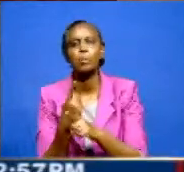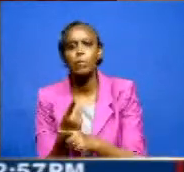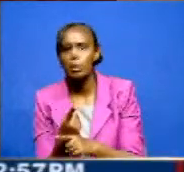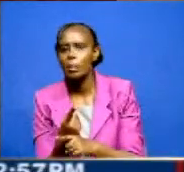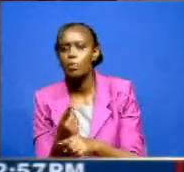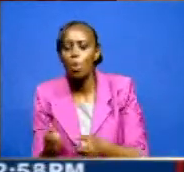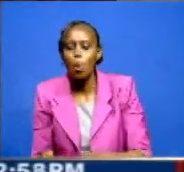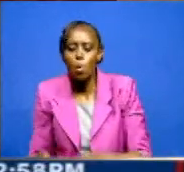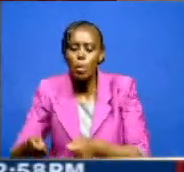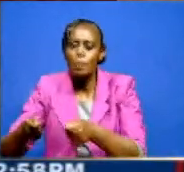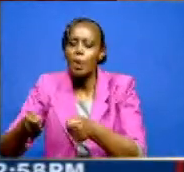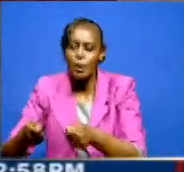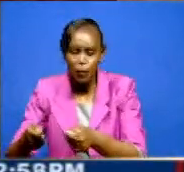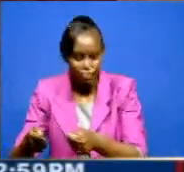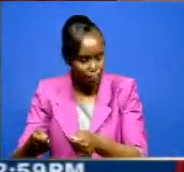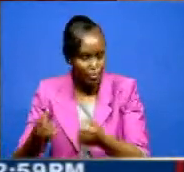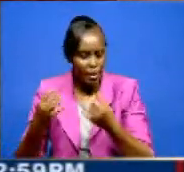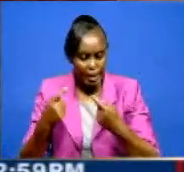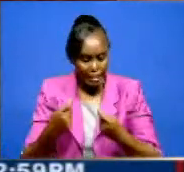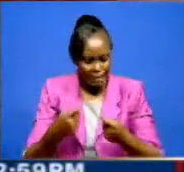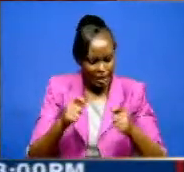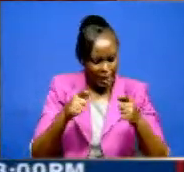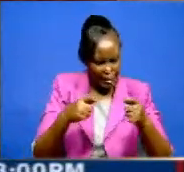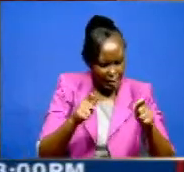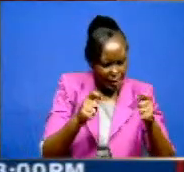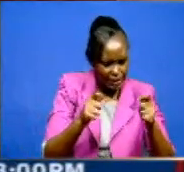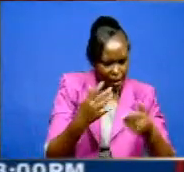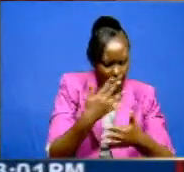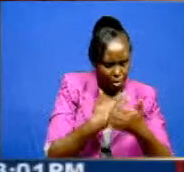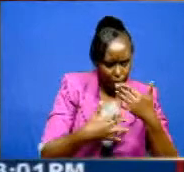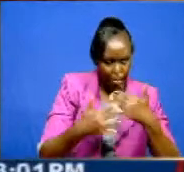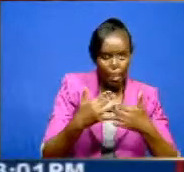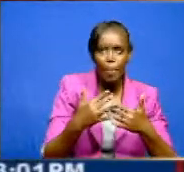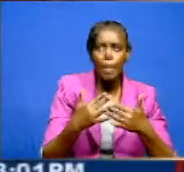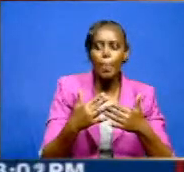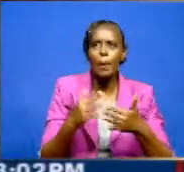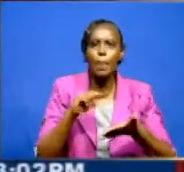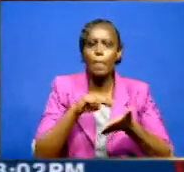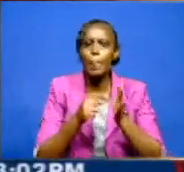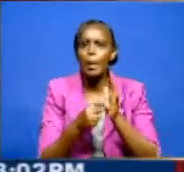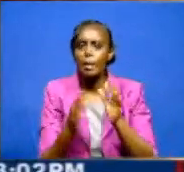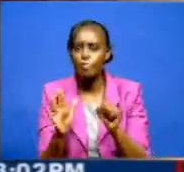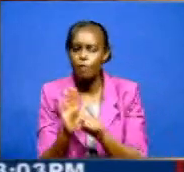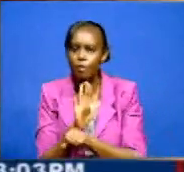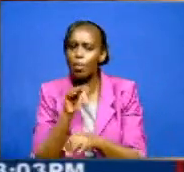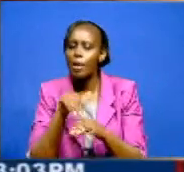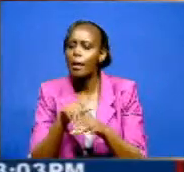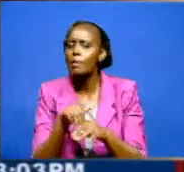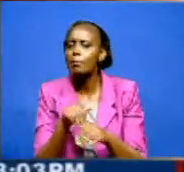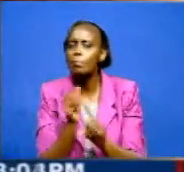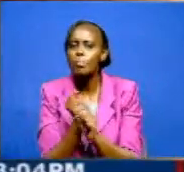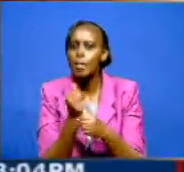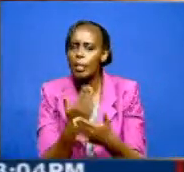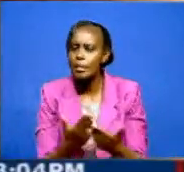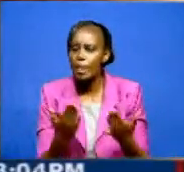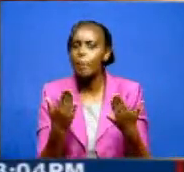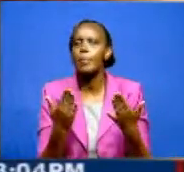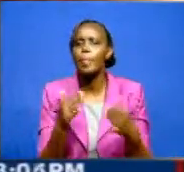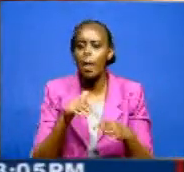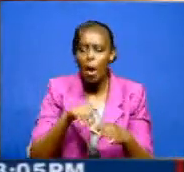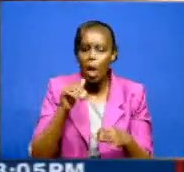all wheelbarrows. Let them try and engage meaningfully in actually making something